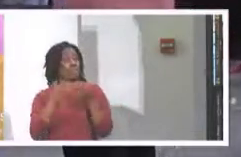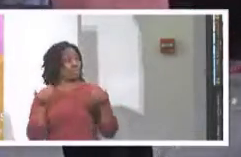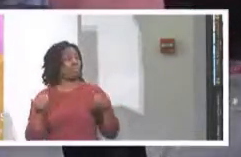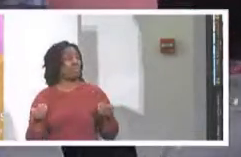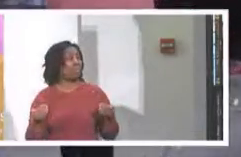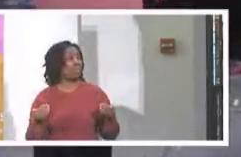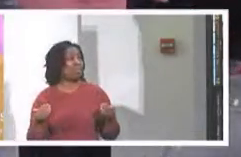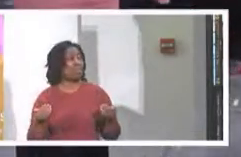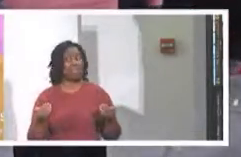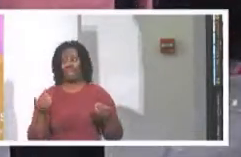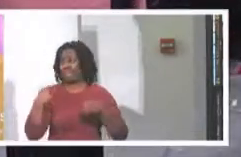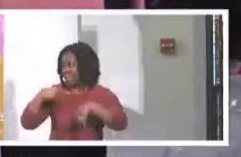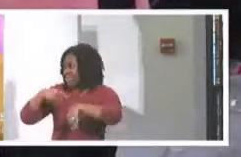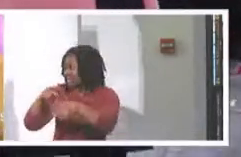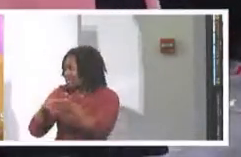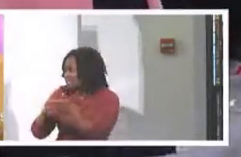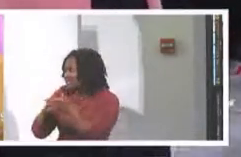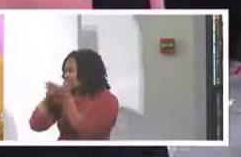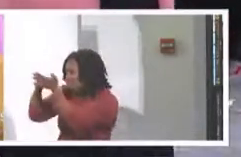You deserve our time, Lord.